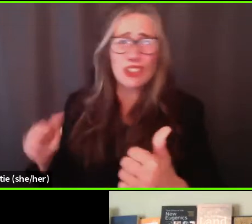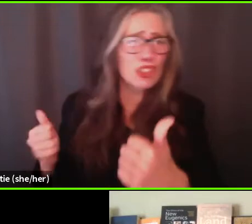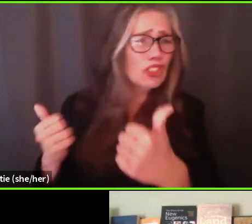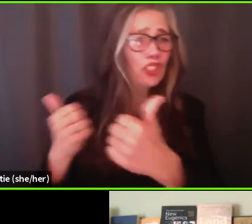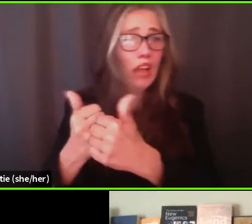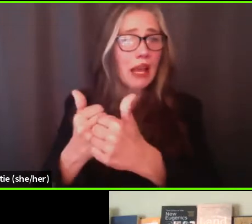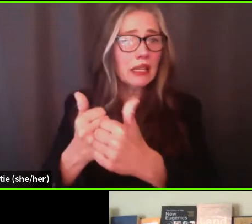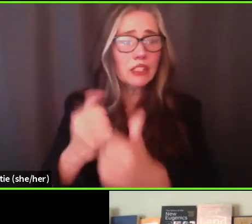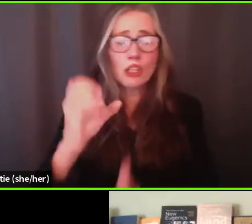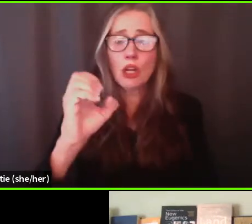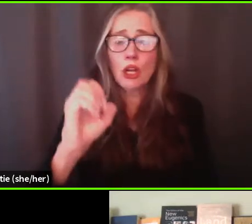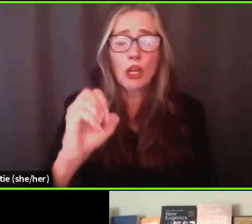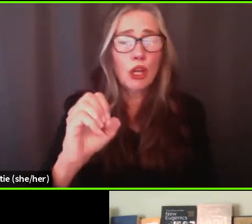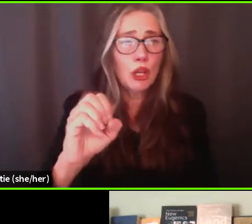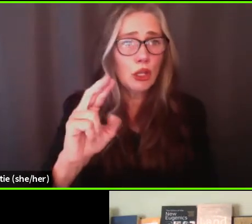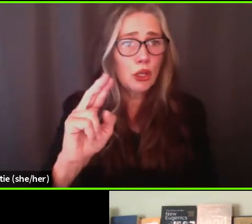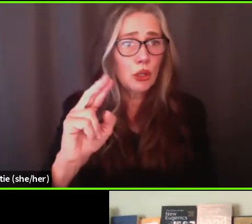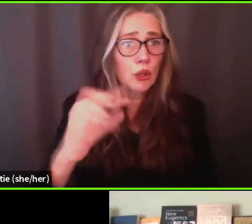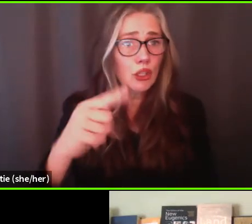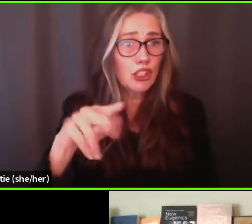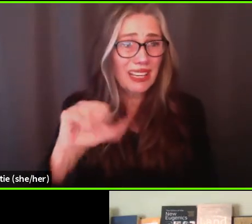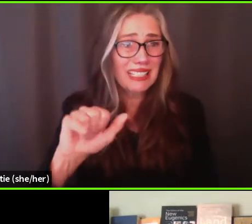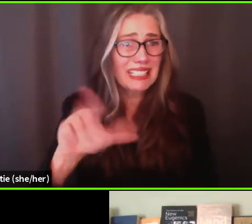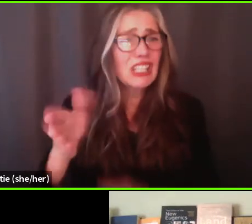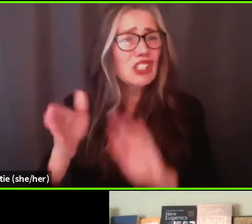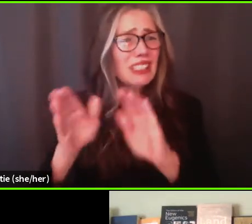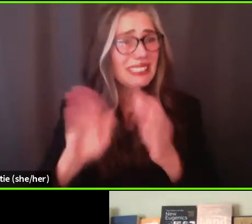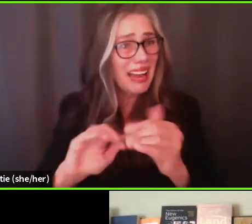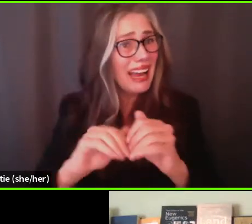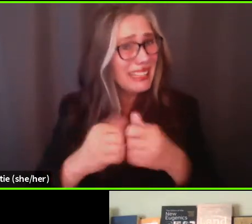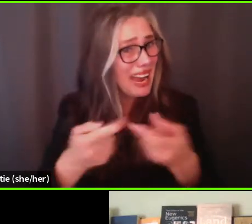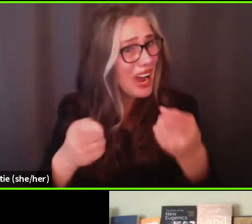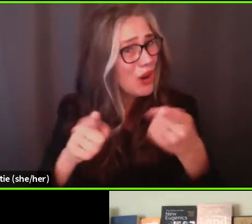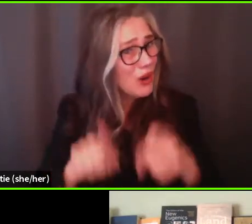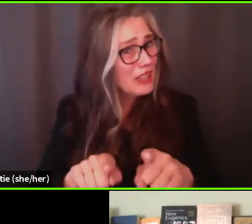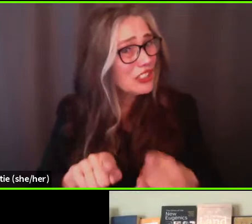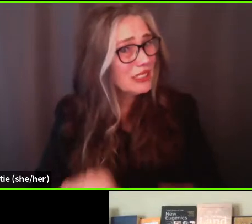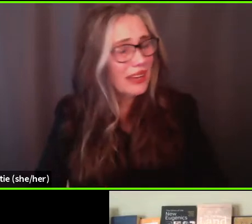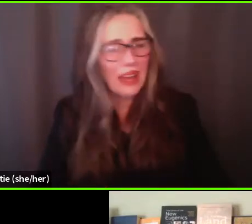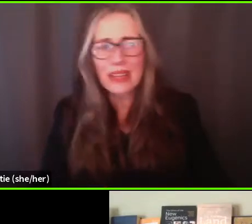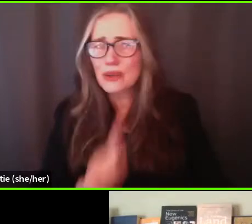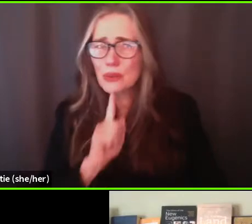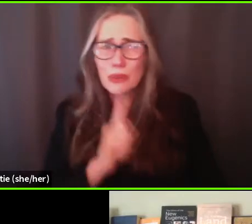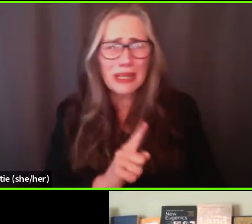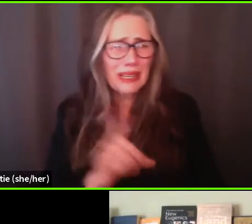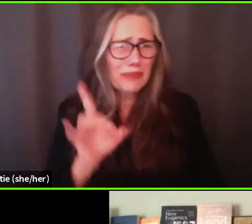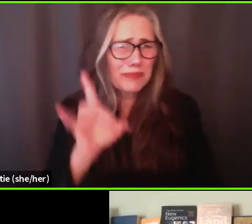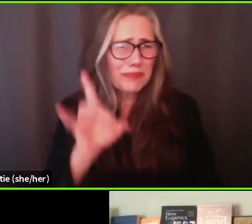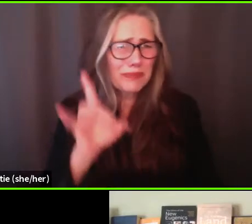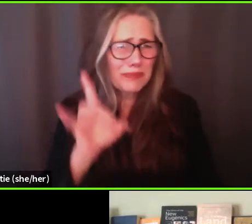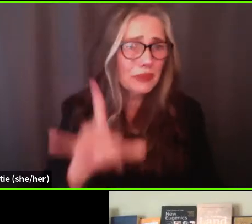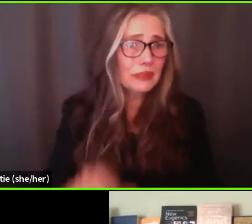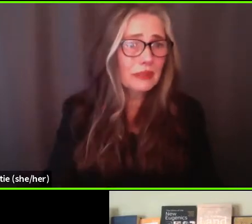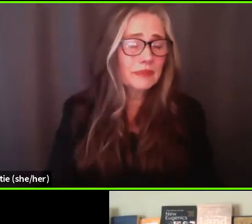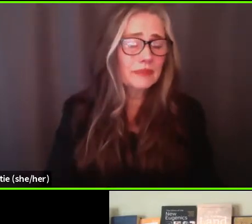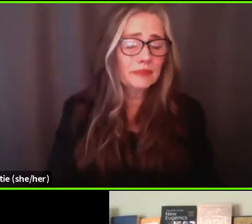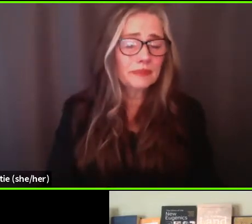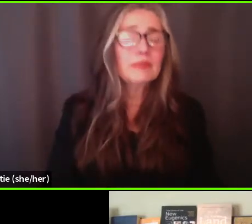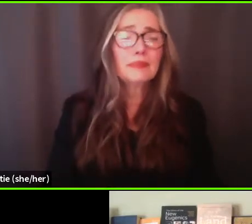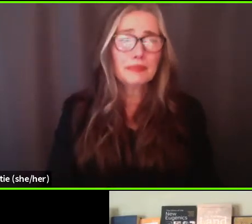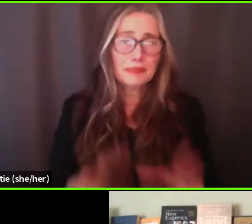would die in the way that she did um so in early